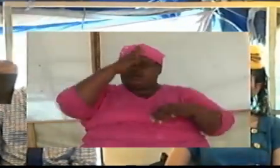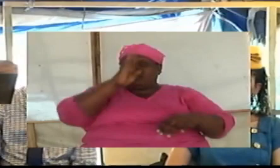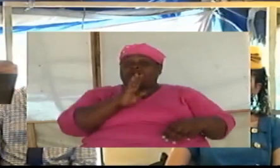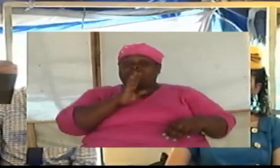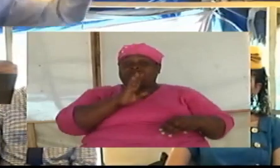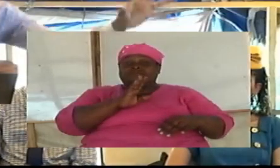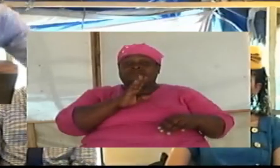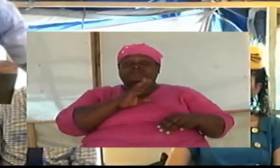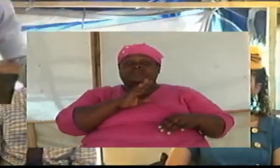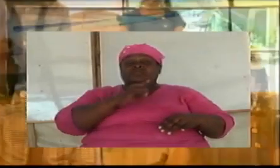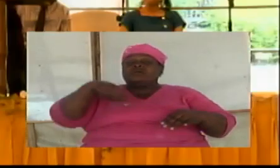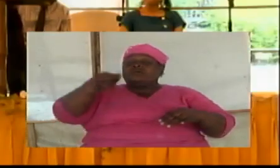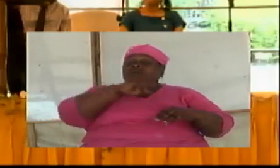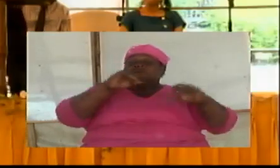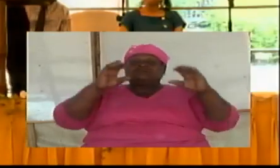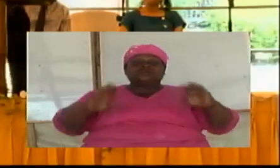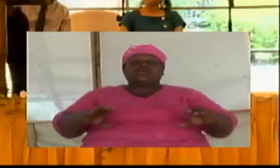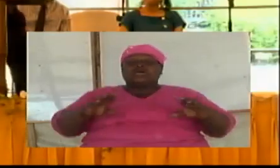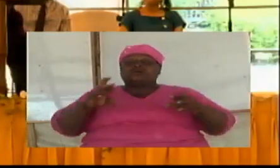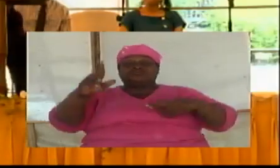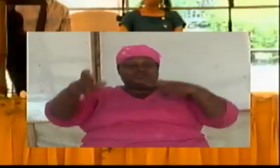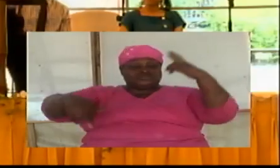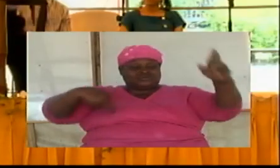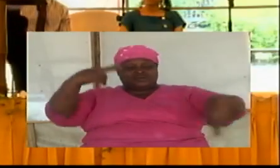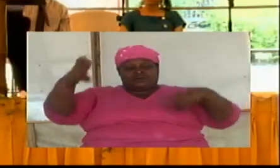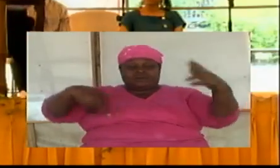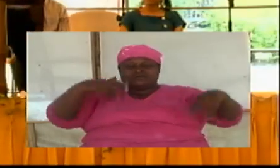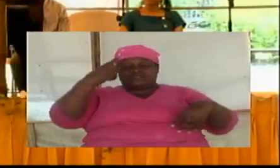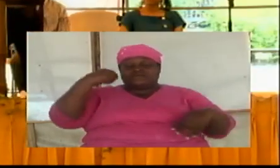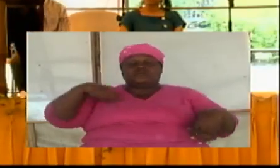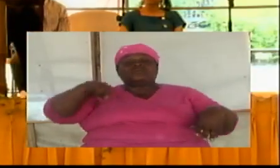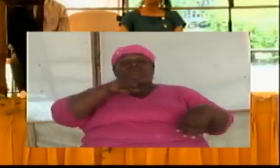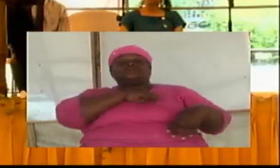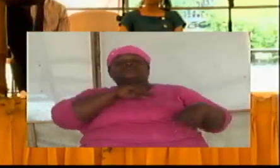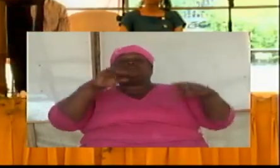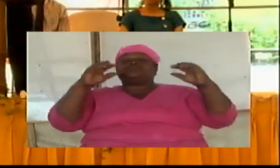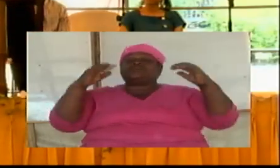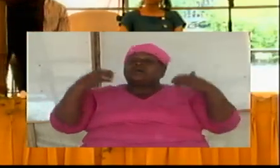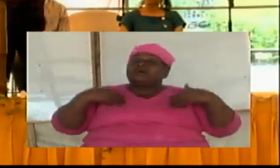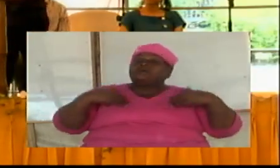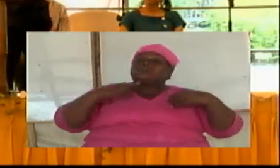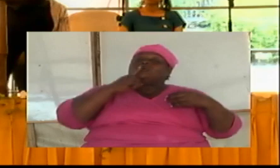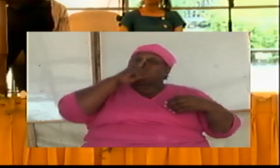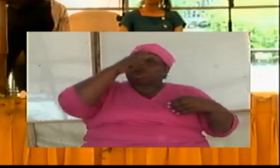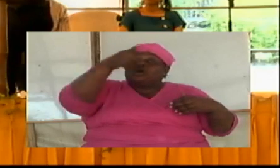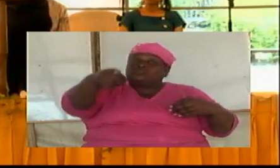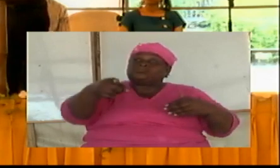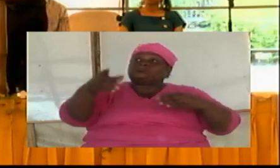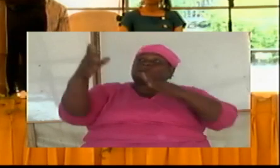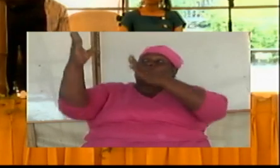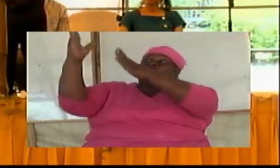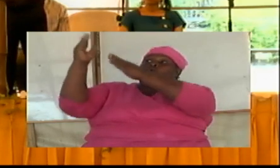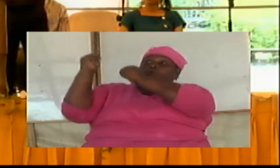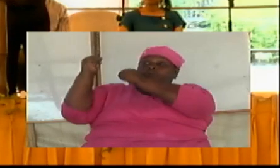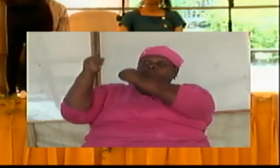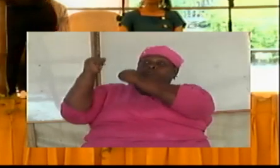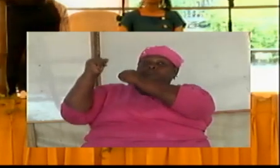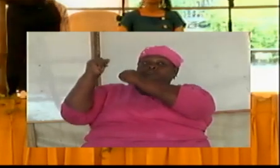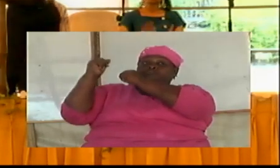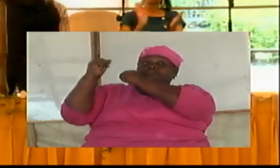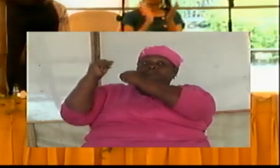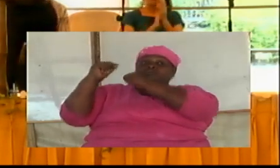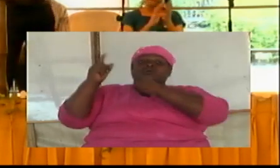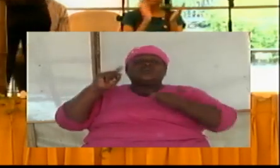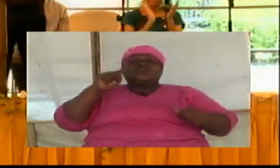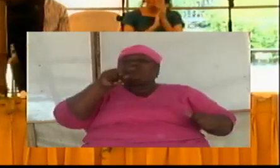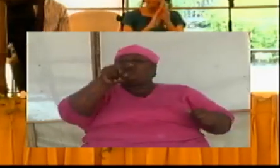can rejoice. Praise God. Because we have a sure hope. Thank you, Jesus. Praise the Lord. Come on, wherever you are,